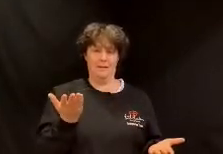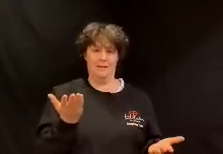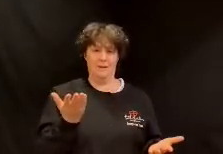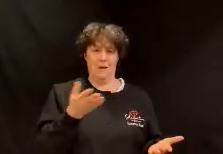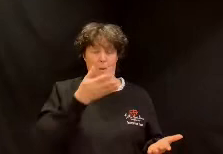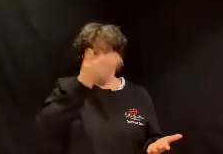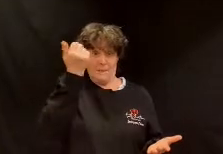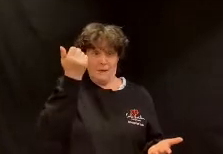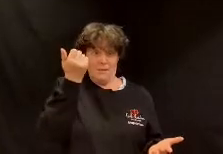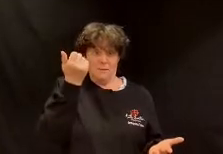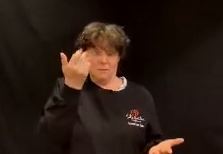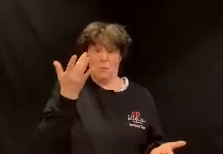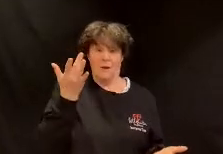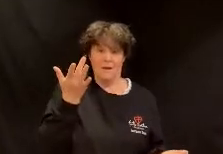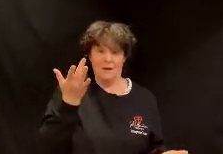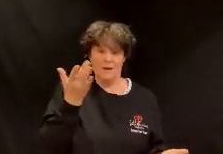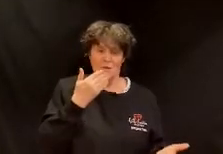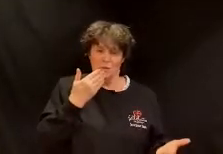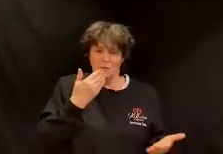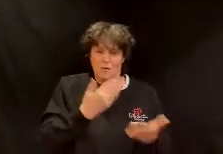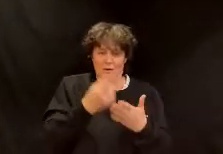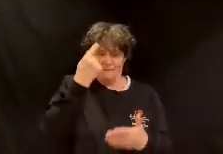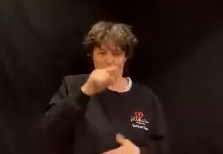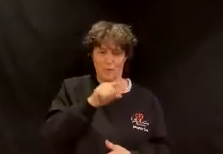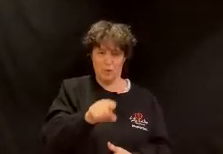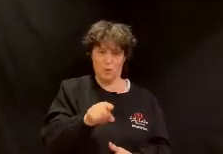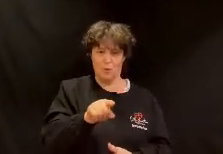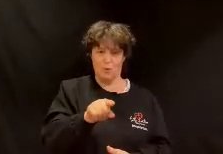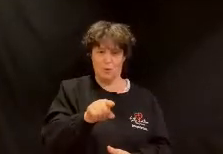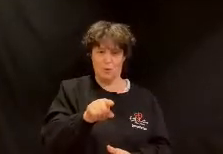know what? It's good for you.